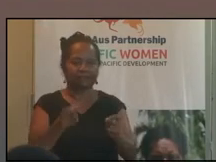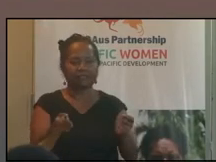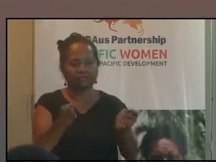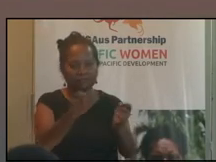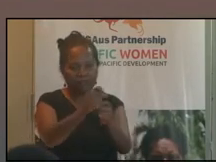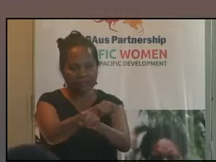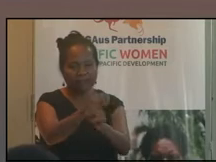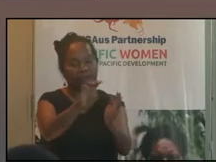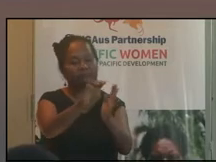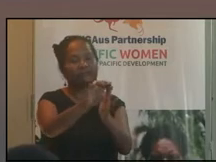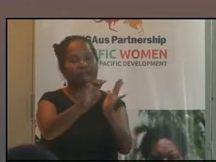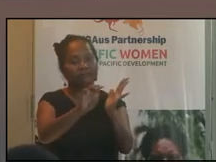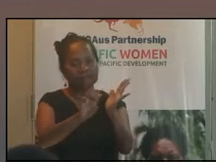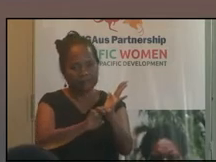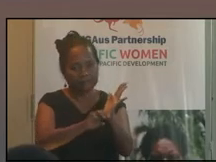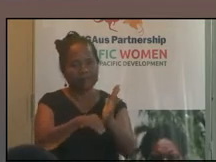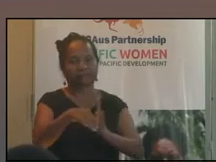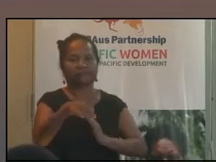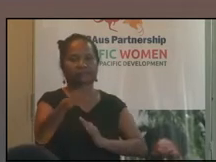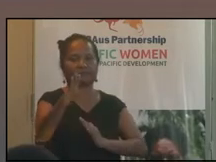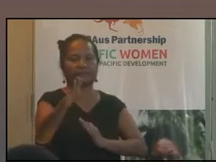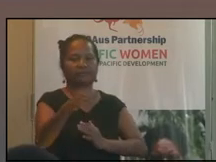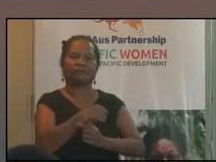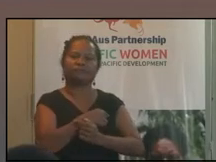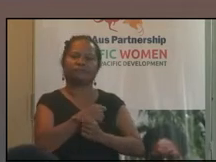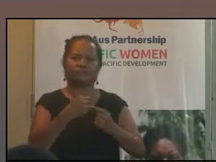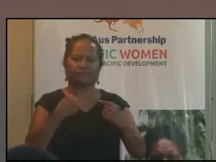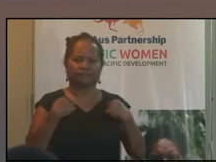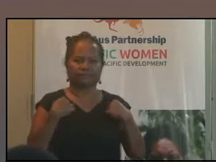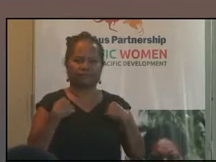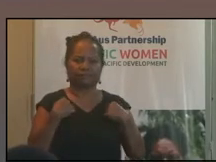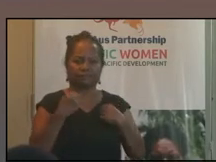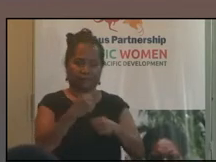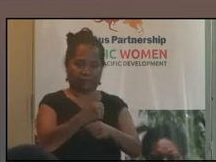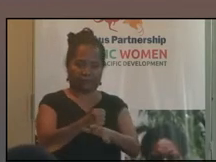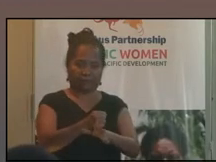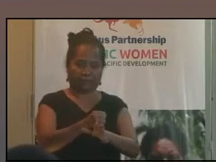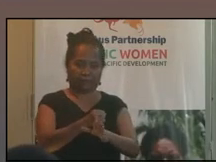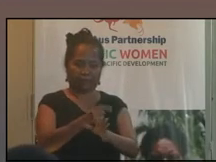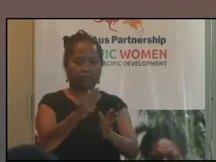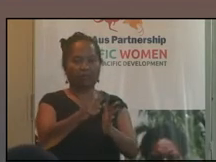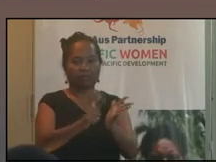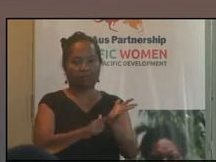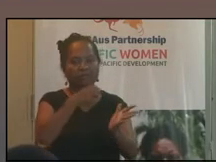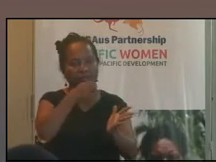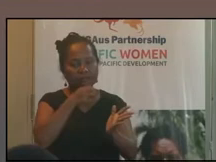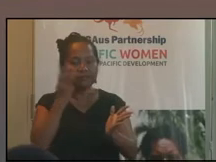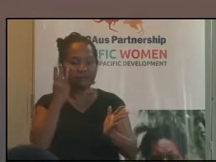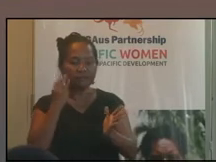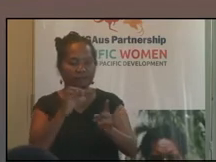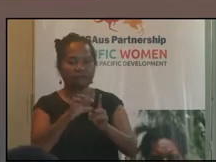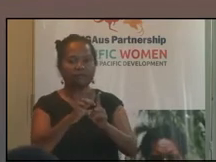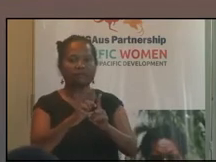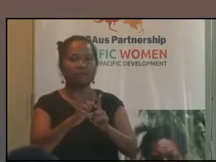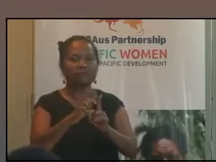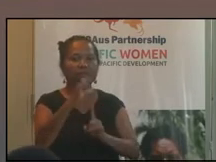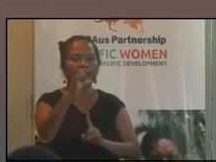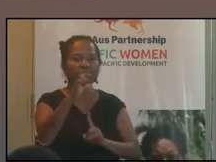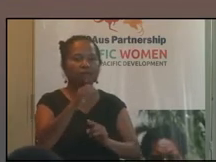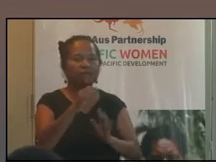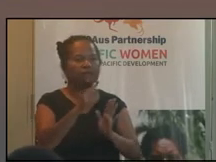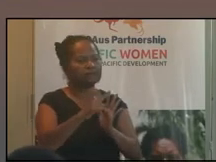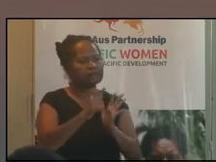if the cabinet finally says go. And we also got our government lawyers working around developing a